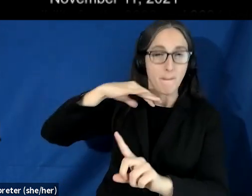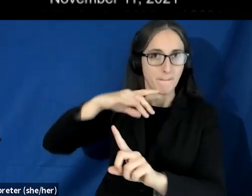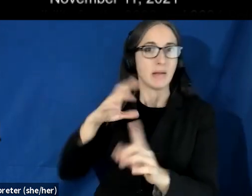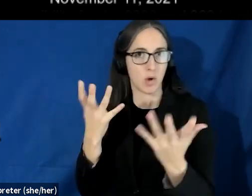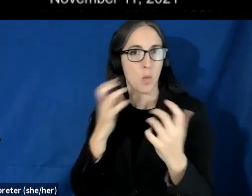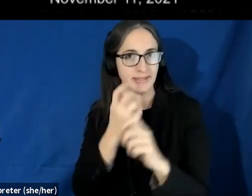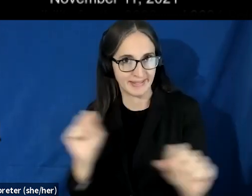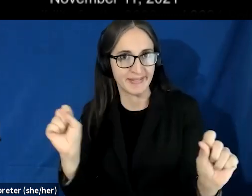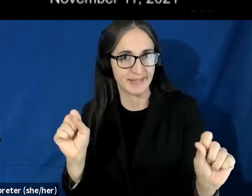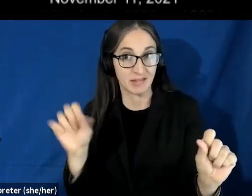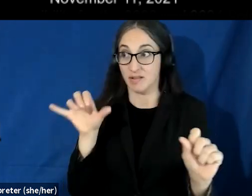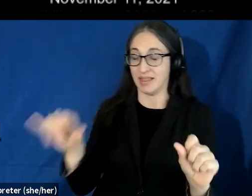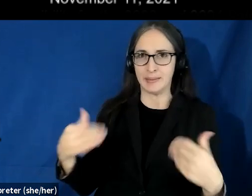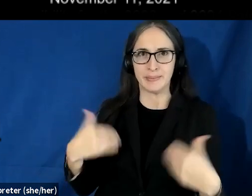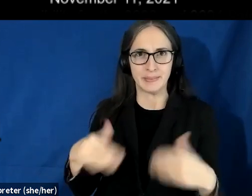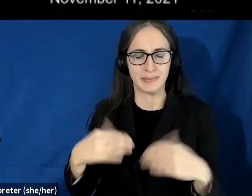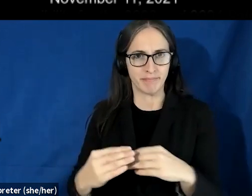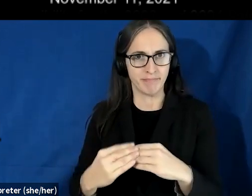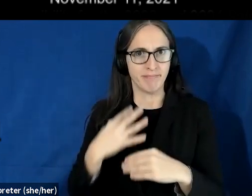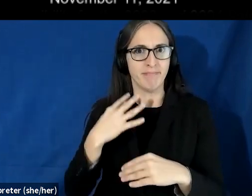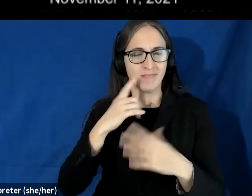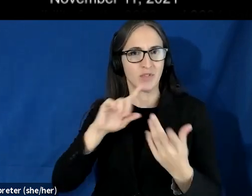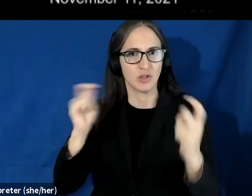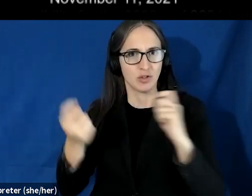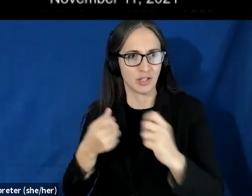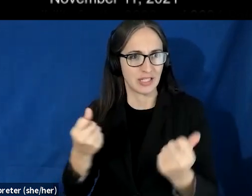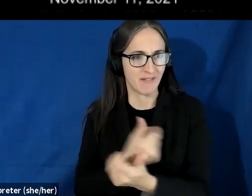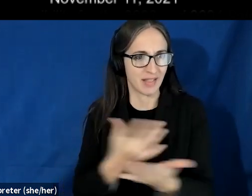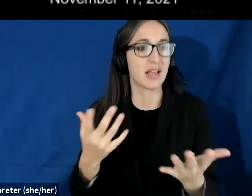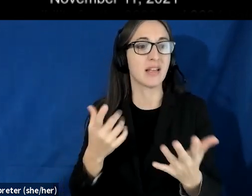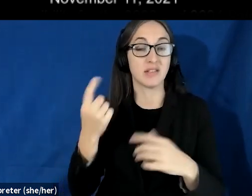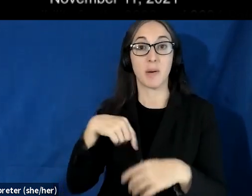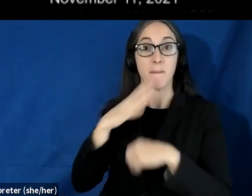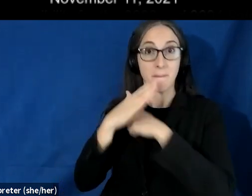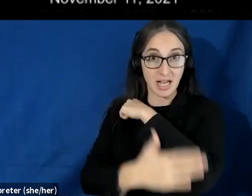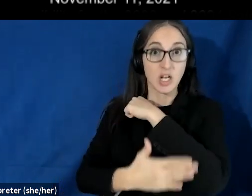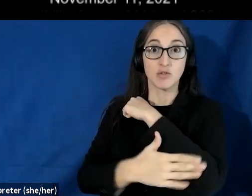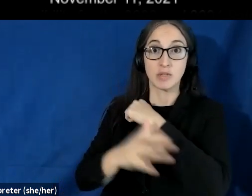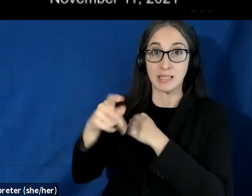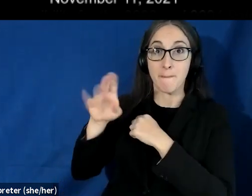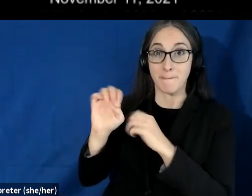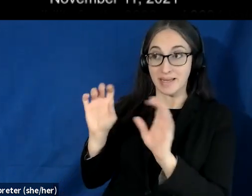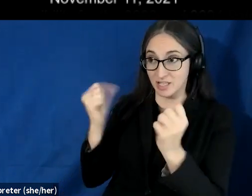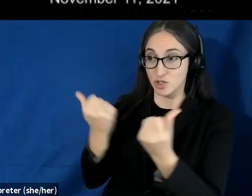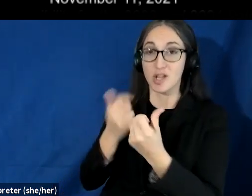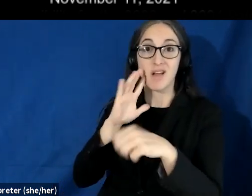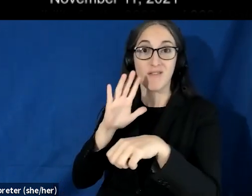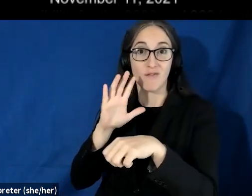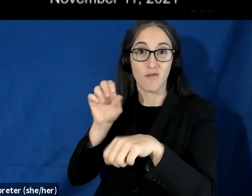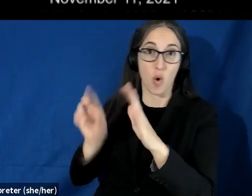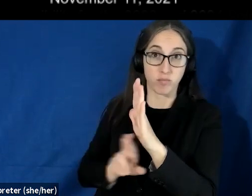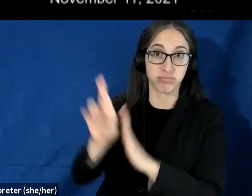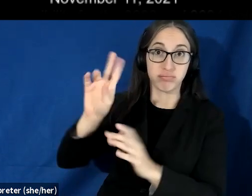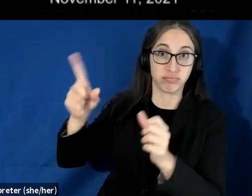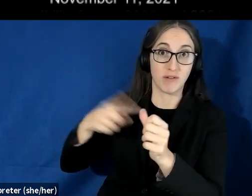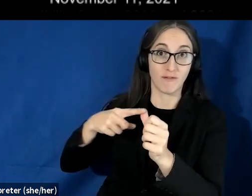at the same time, we gradually heard some news from my country's space agency about launching the first national satellite and then sending a monkey into space and these